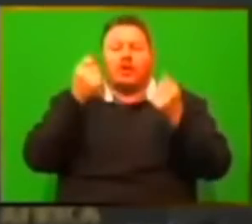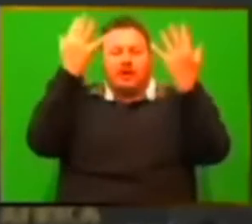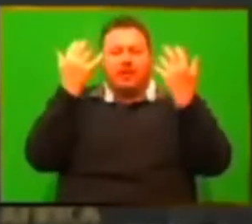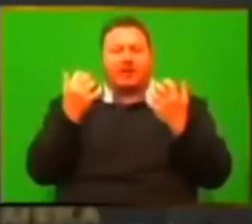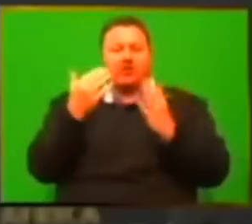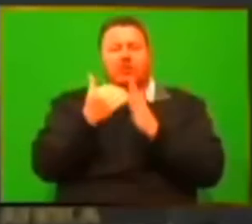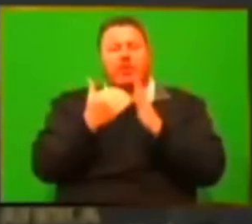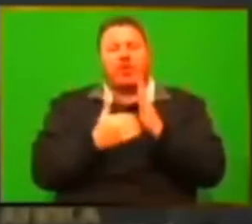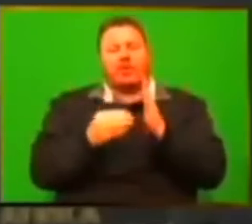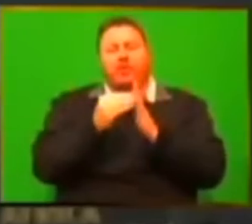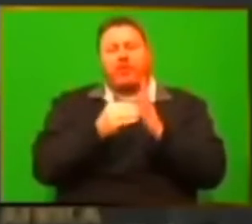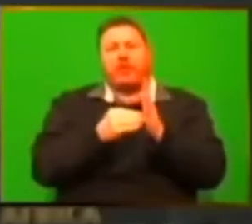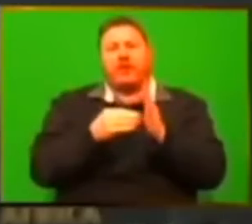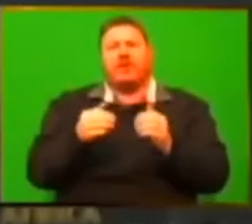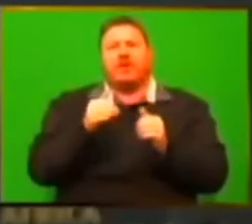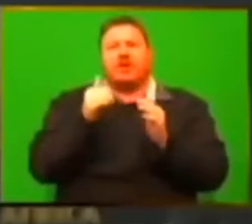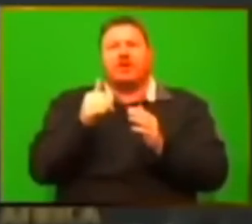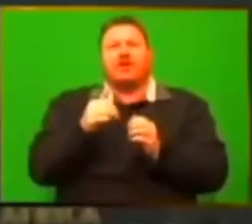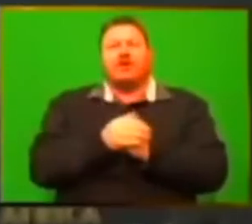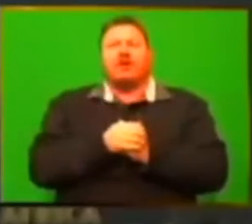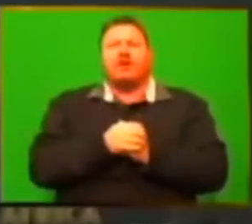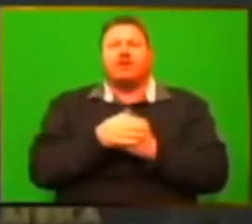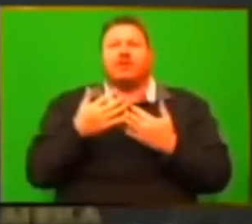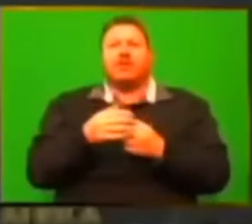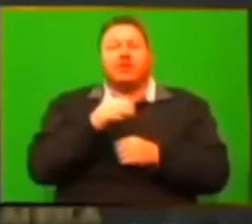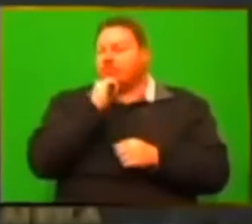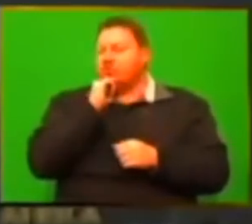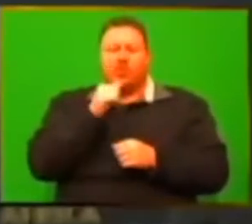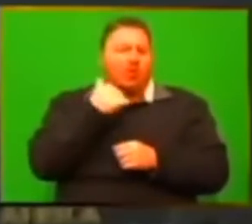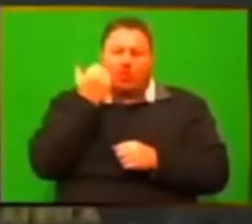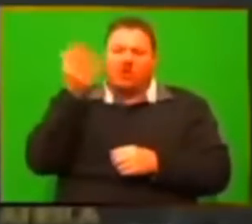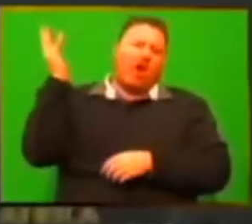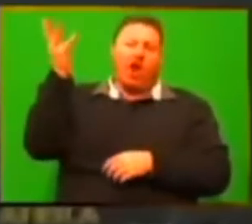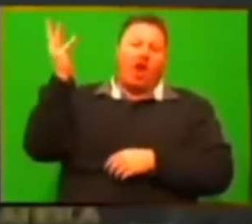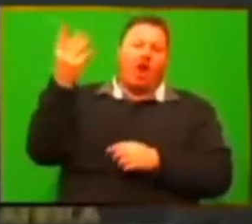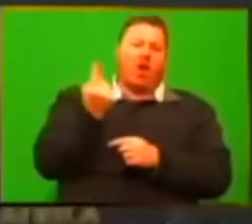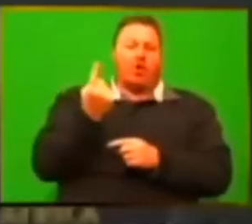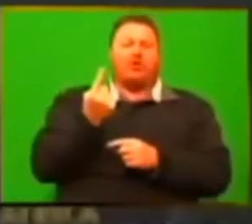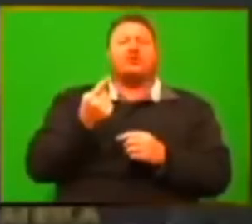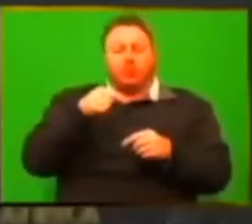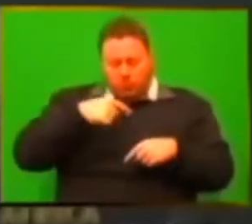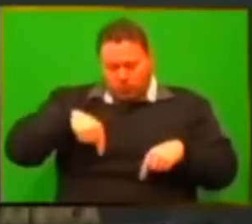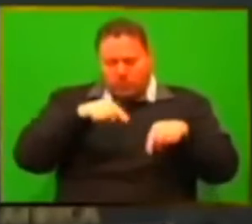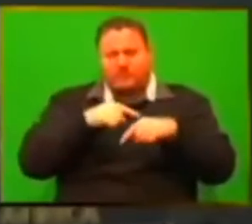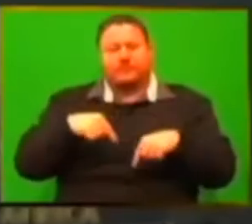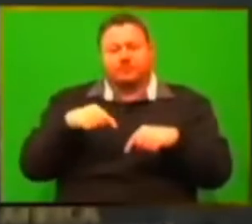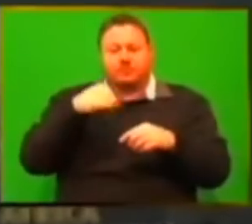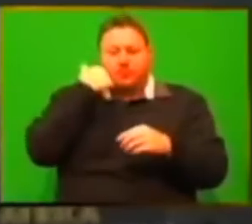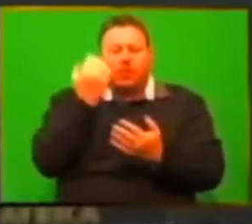programs to this agenda. We are not in the business of talk shows. We are in an agenda to realize through